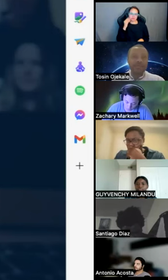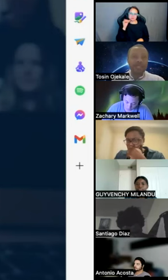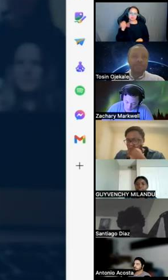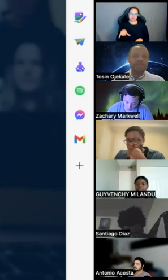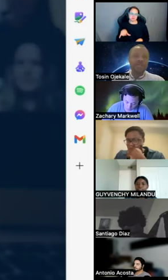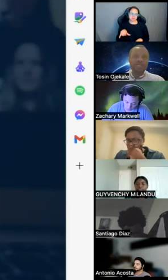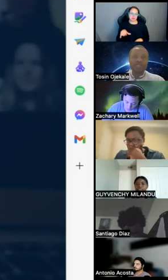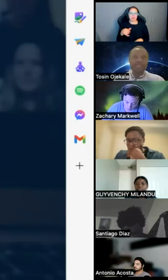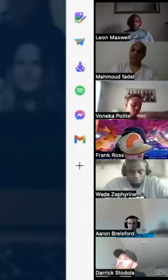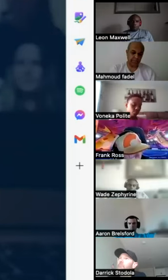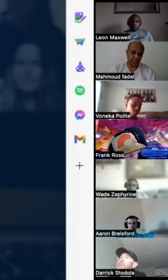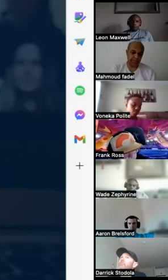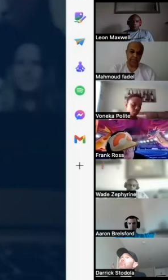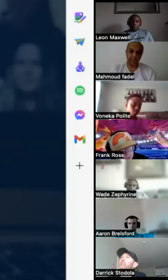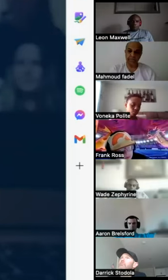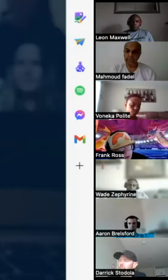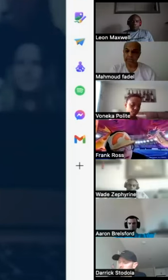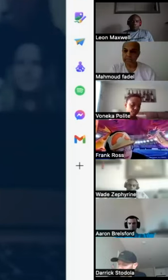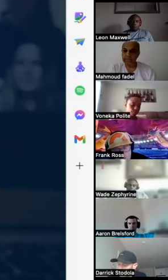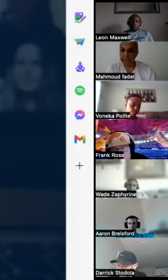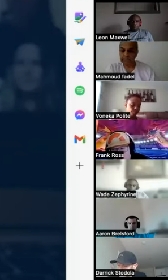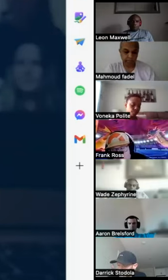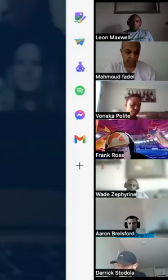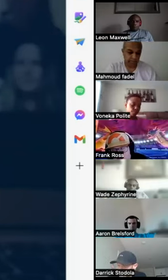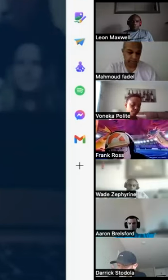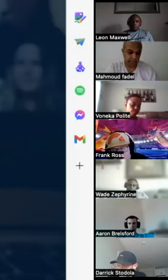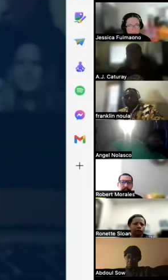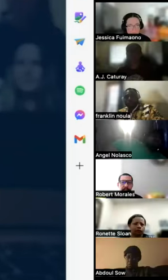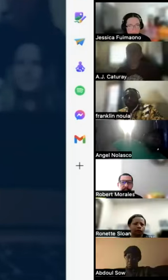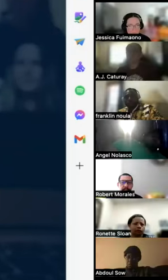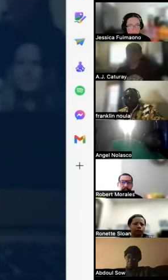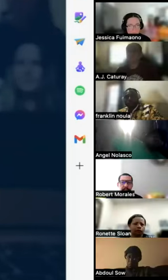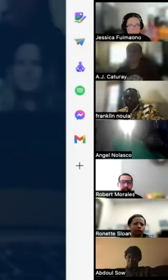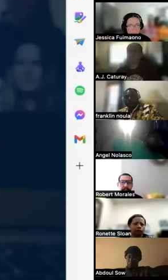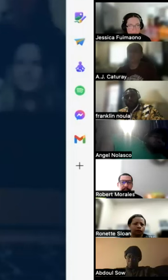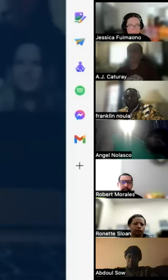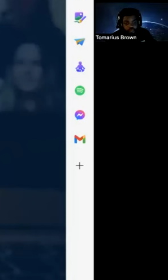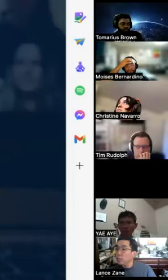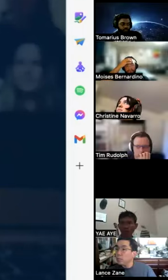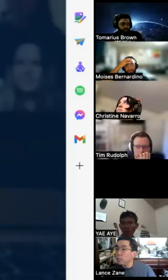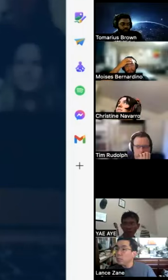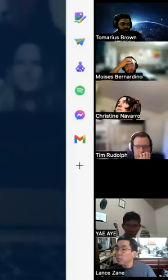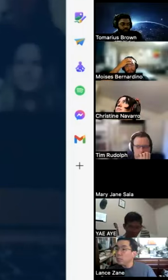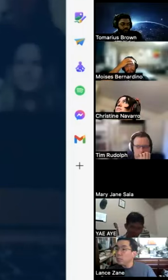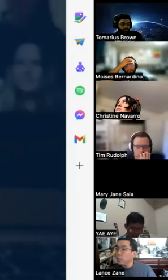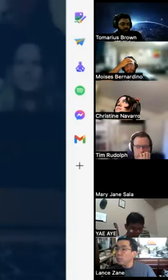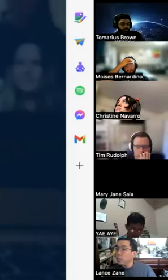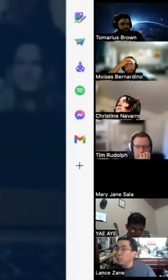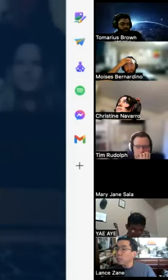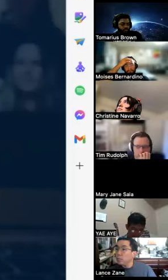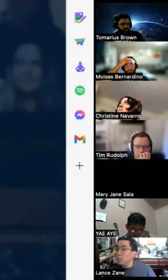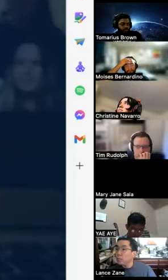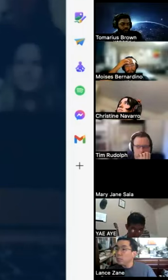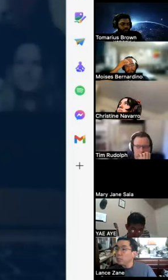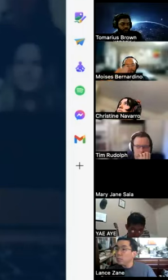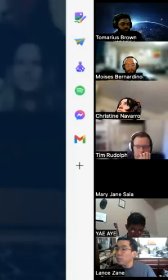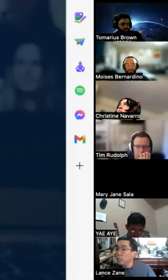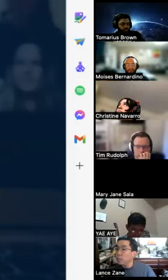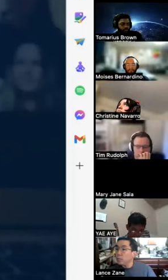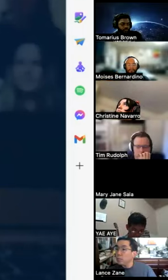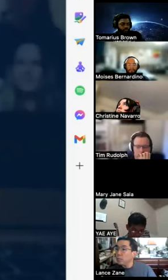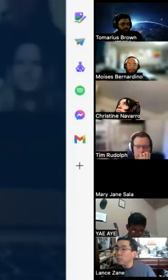get to experience it in our career lifespan. Not everybody will get to experience a fire outbreak, but it's very,